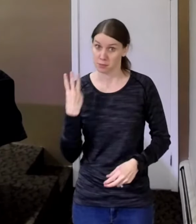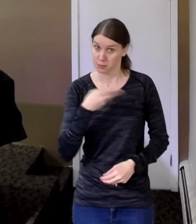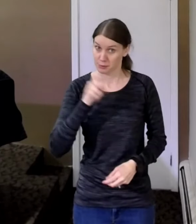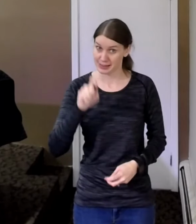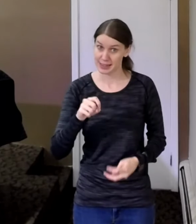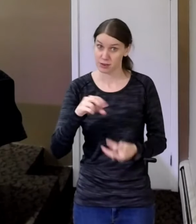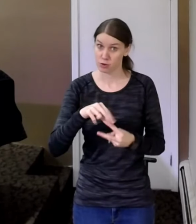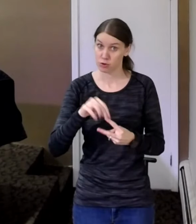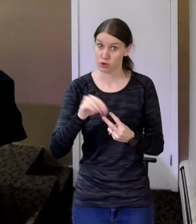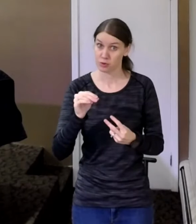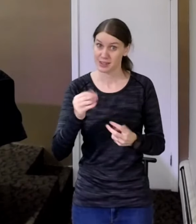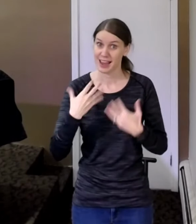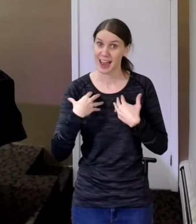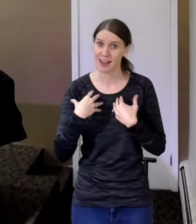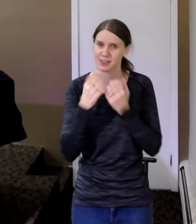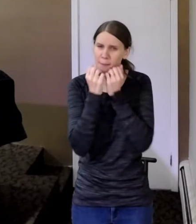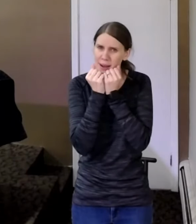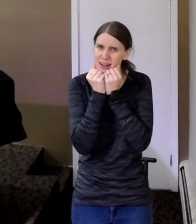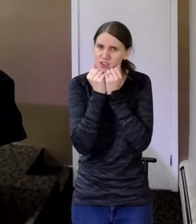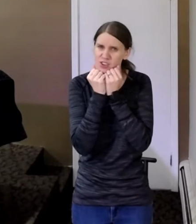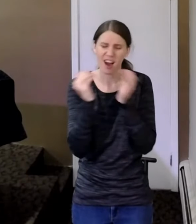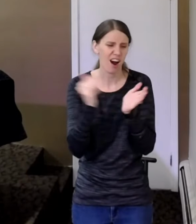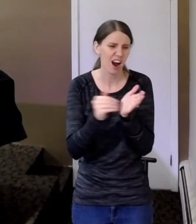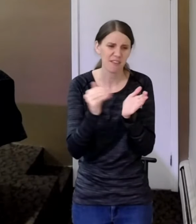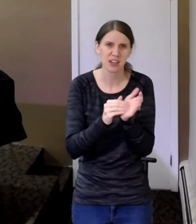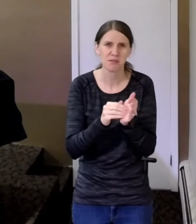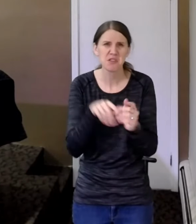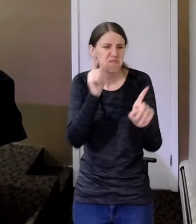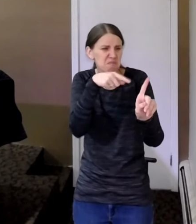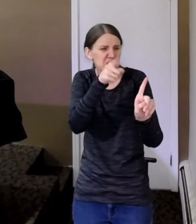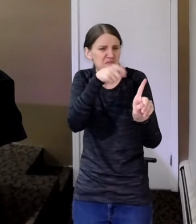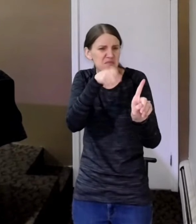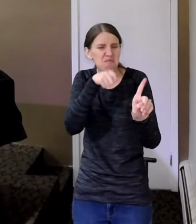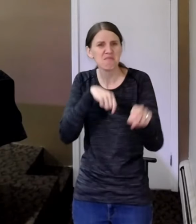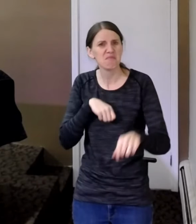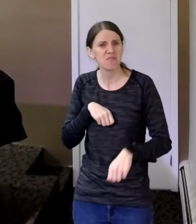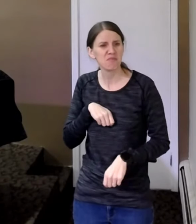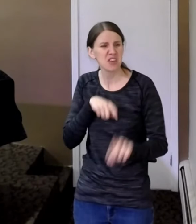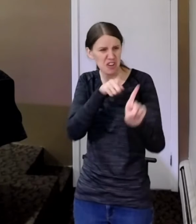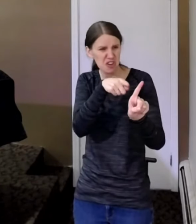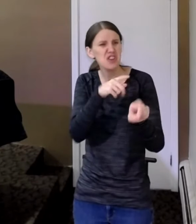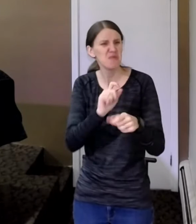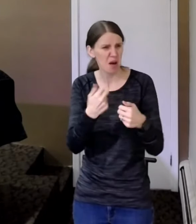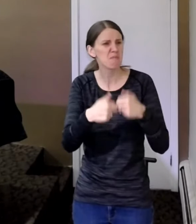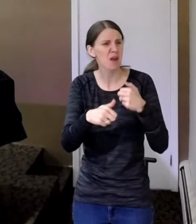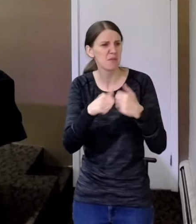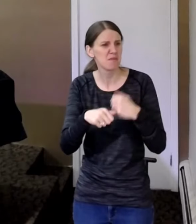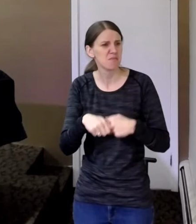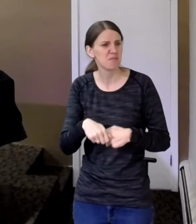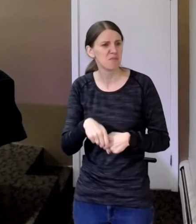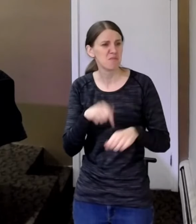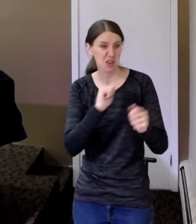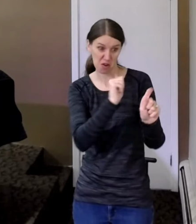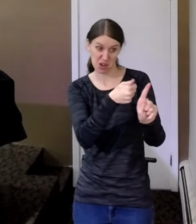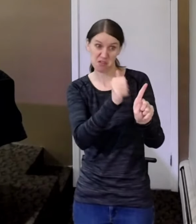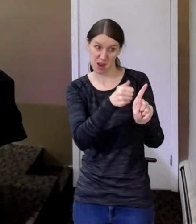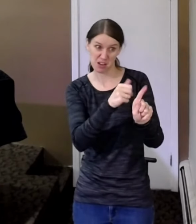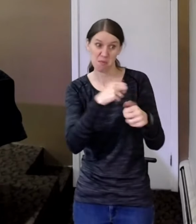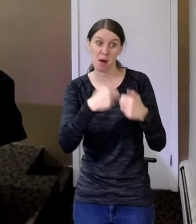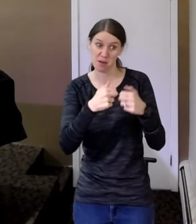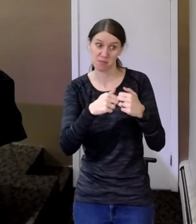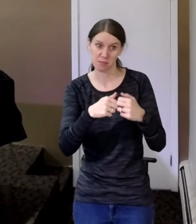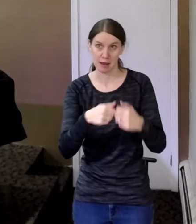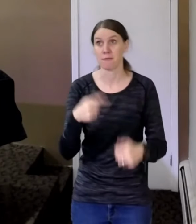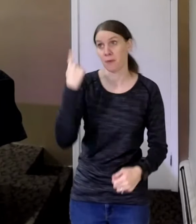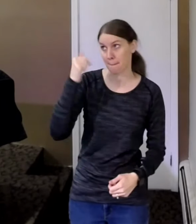compassion. Too many times we're pointing at other people and saying they are the problem, they have caused their own problems, they've caused problems for